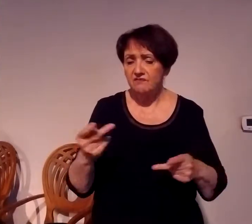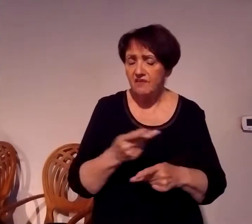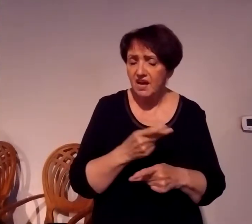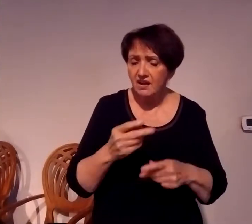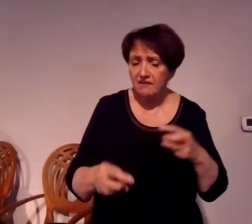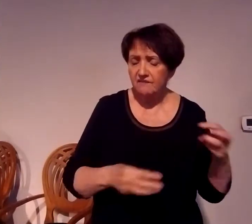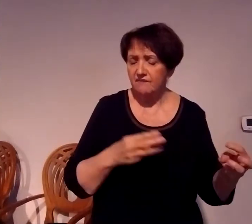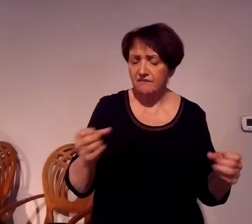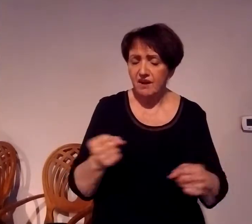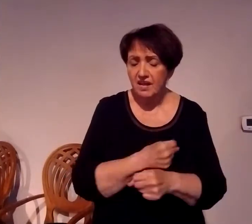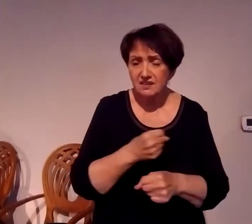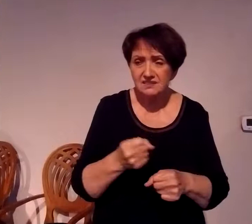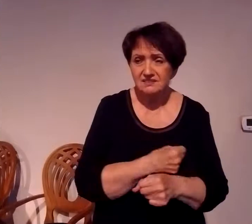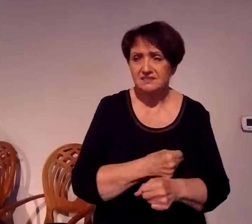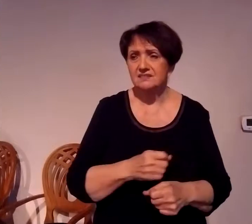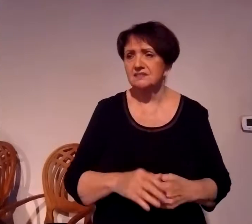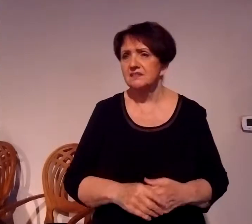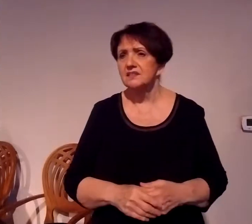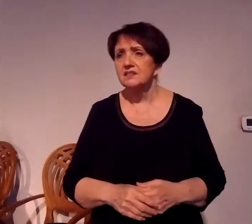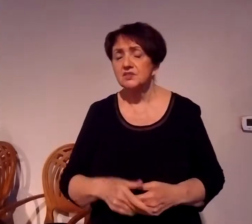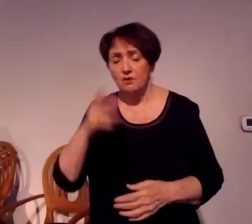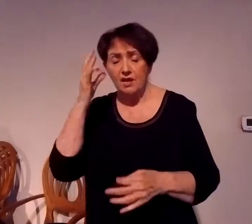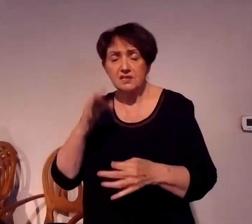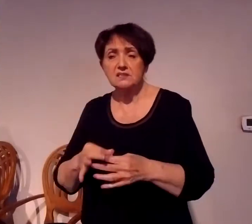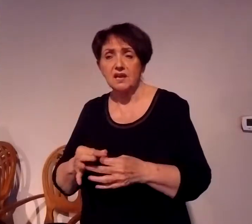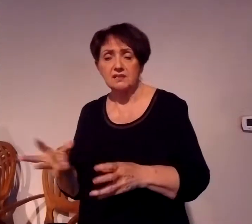And so I decided to get involved.